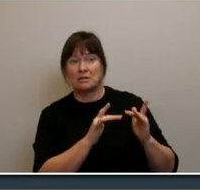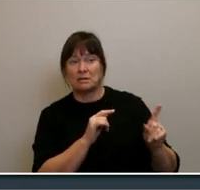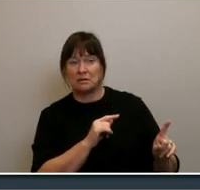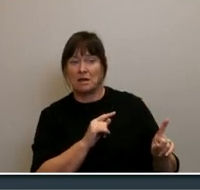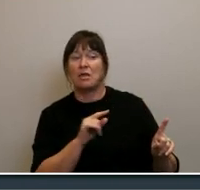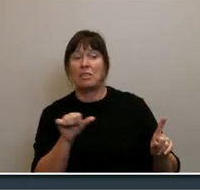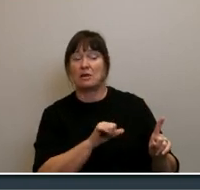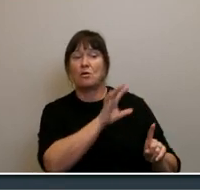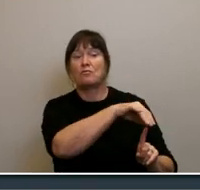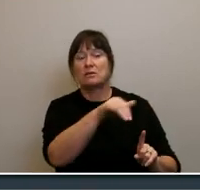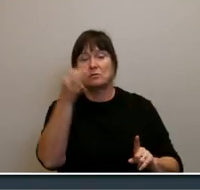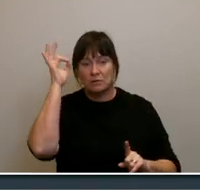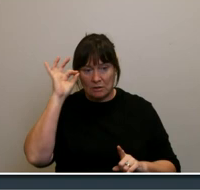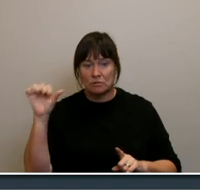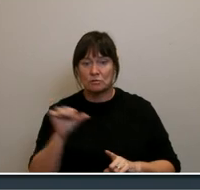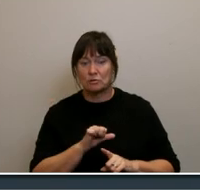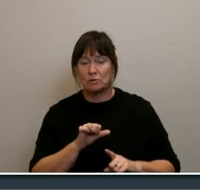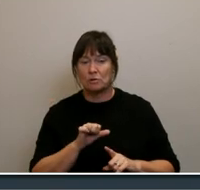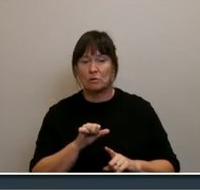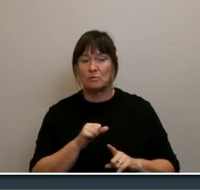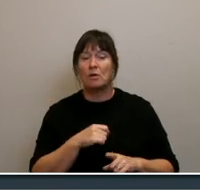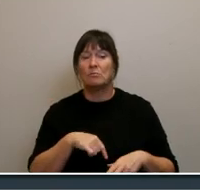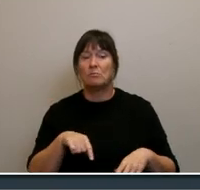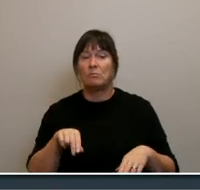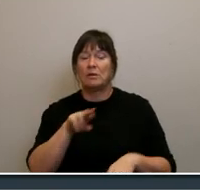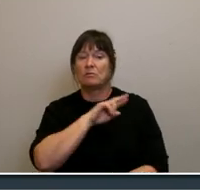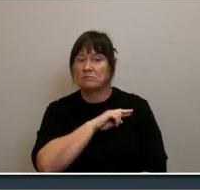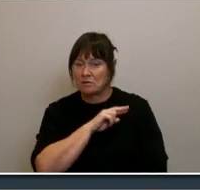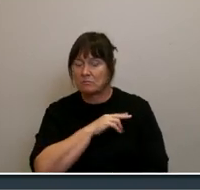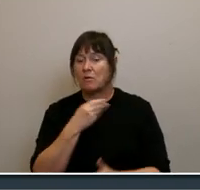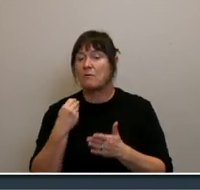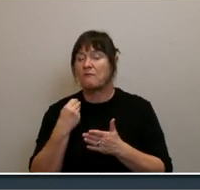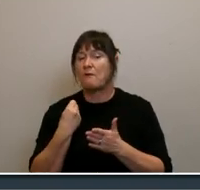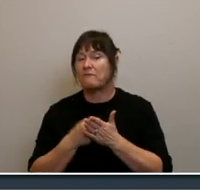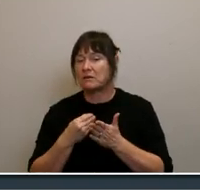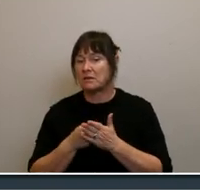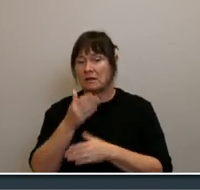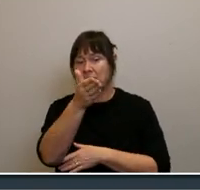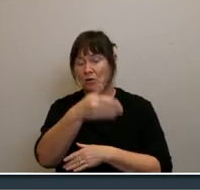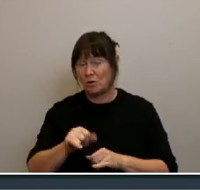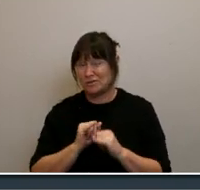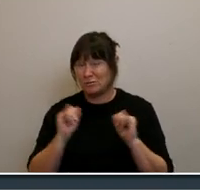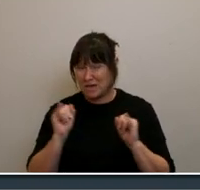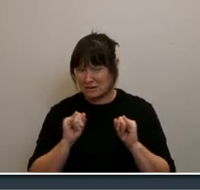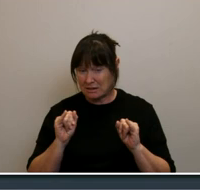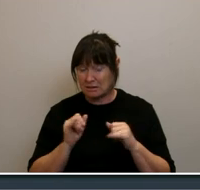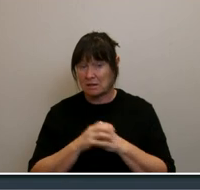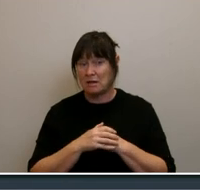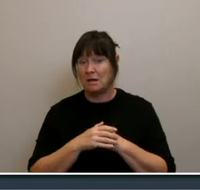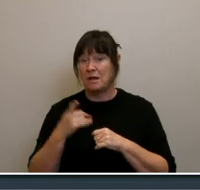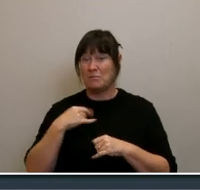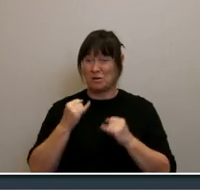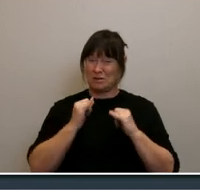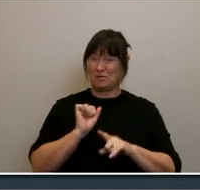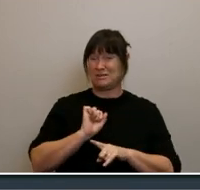should take charge of prevention, mitigation and the funding of coastal hazards. simply because the coast is their